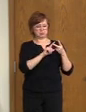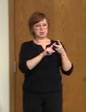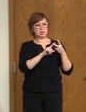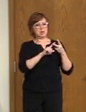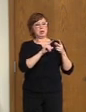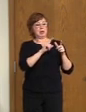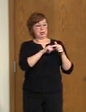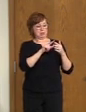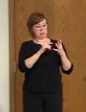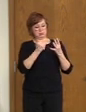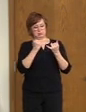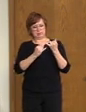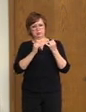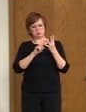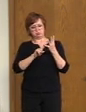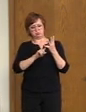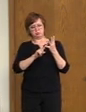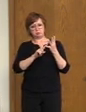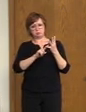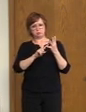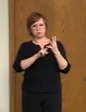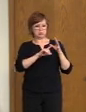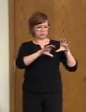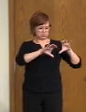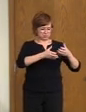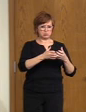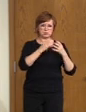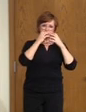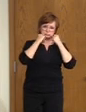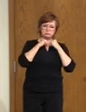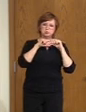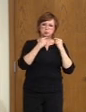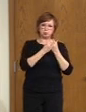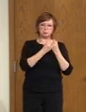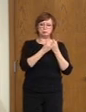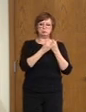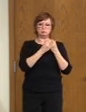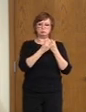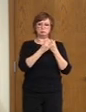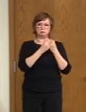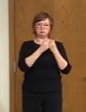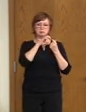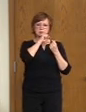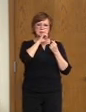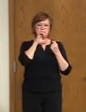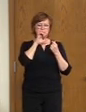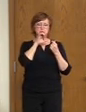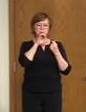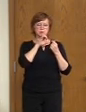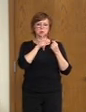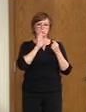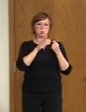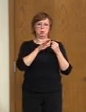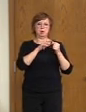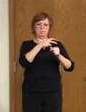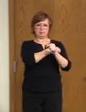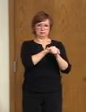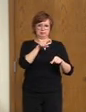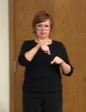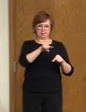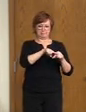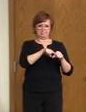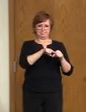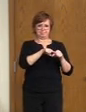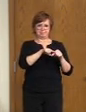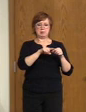is targeted immunizations for priority populations, as well as a planned immunizations of over 202,000